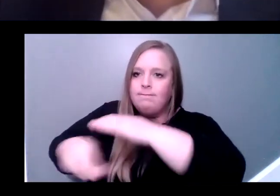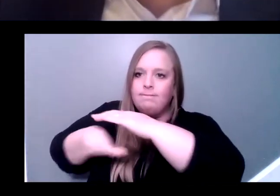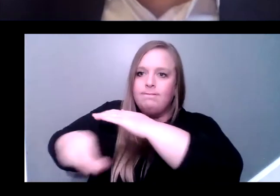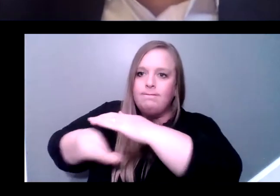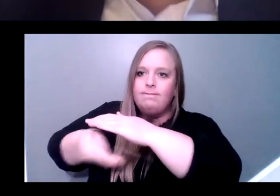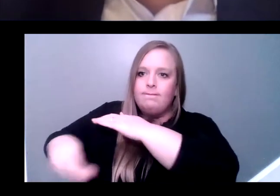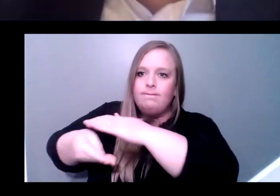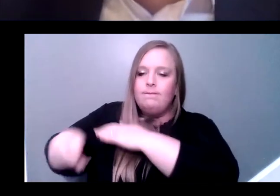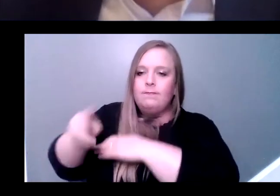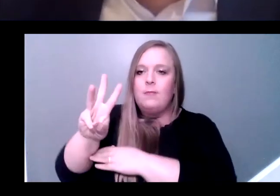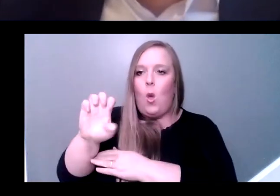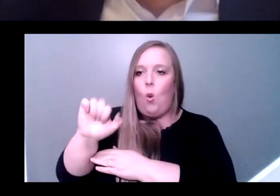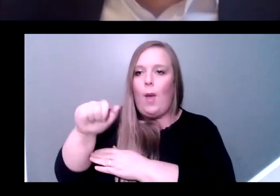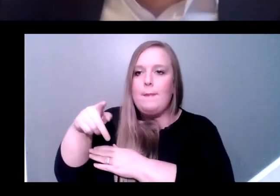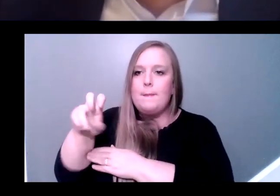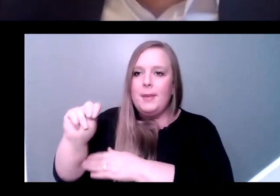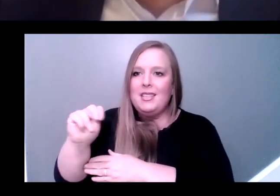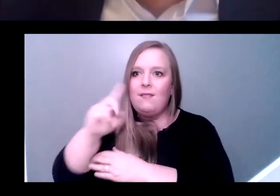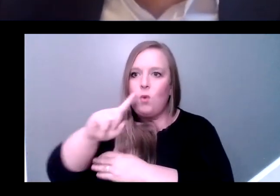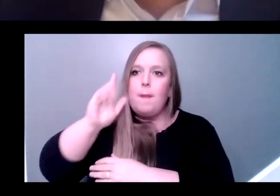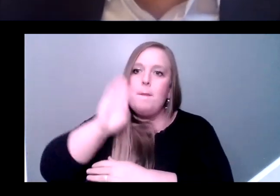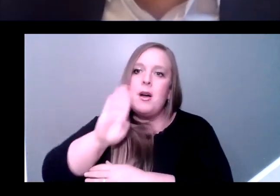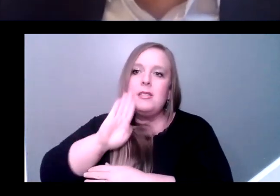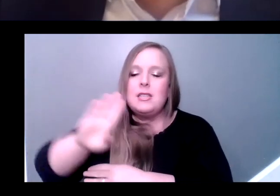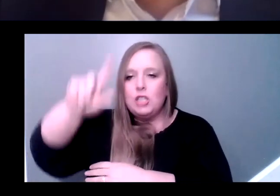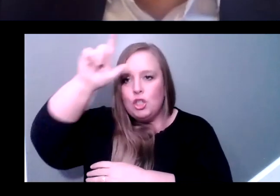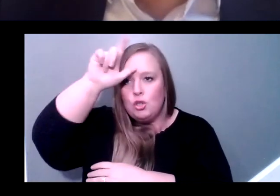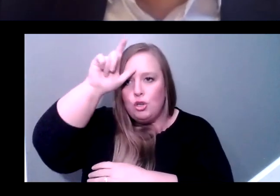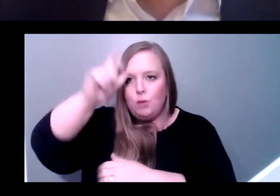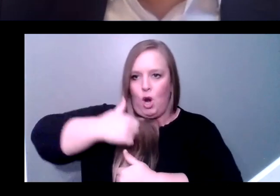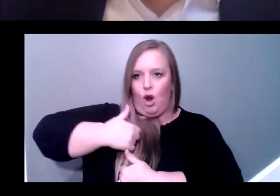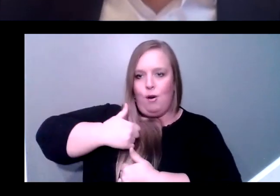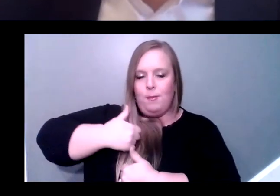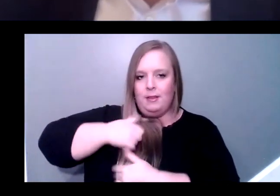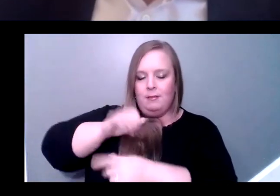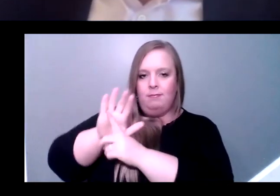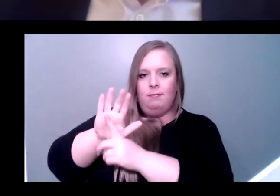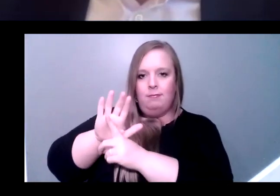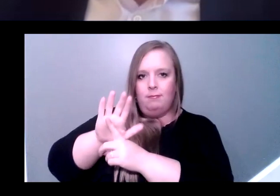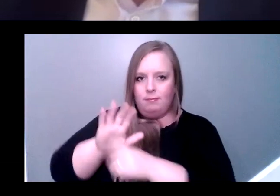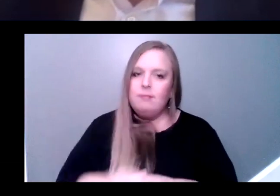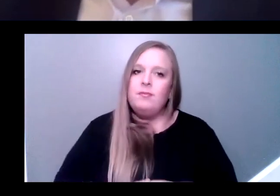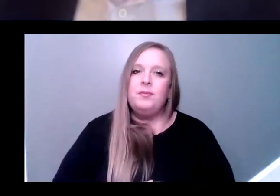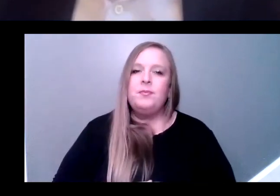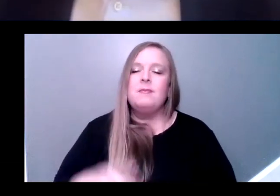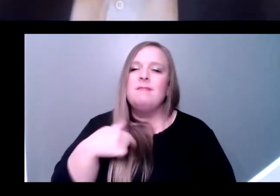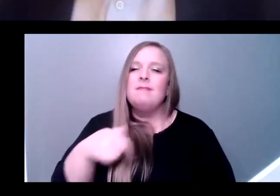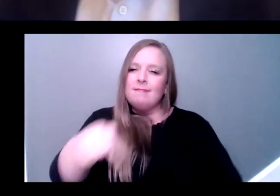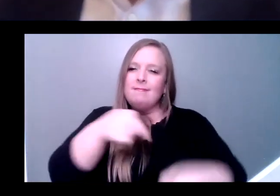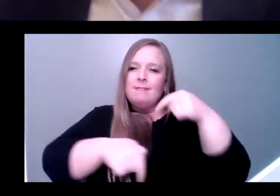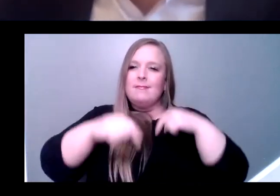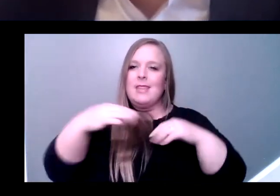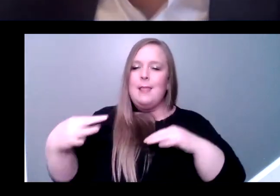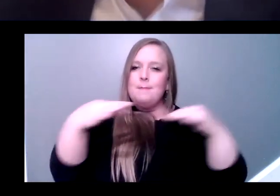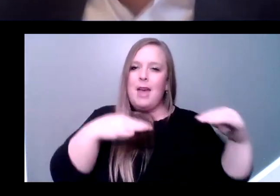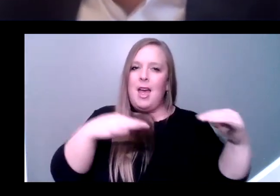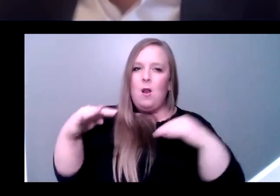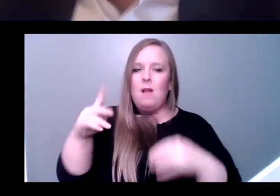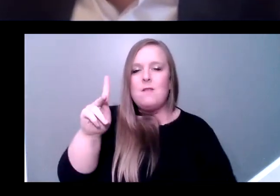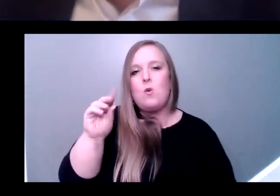in a sense, president of Yugoslavia, had his military invade Slovenia and Croatia.